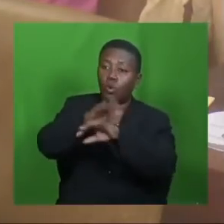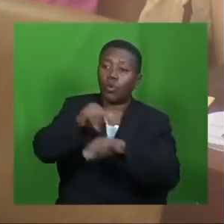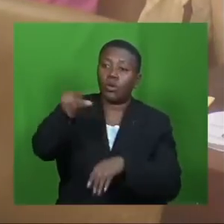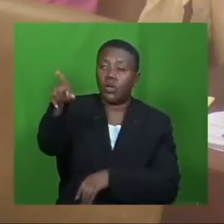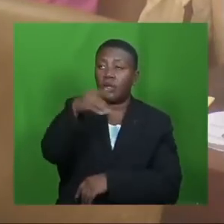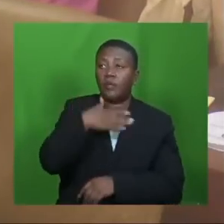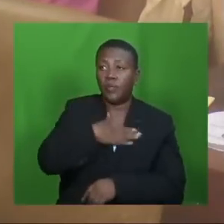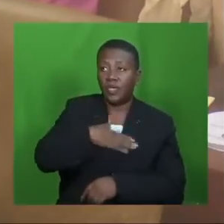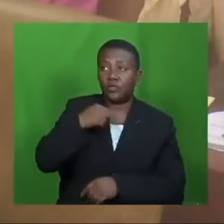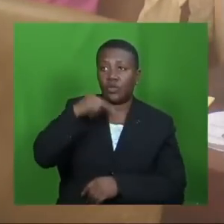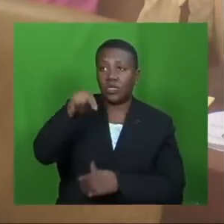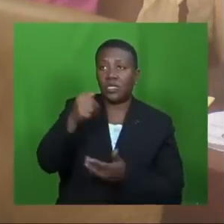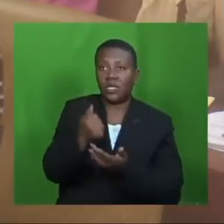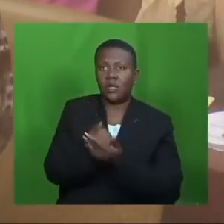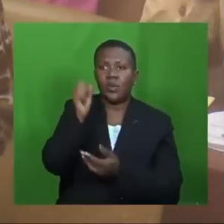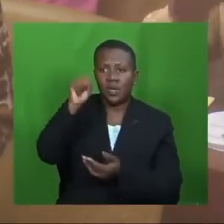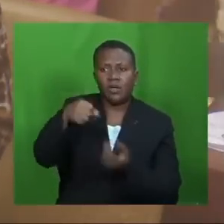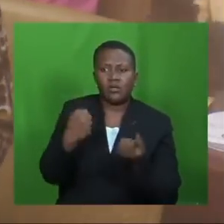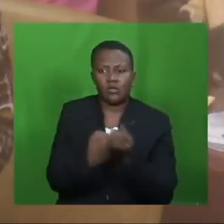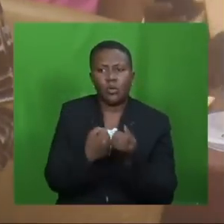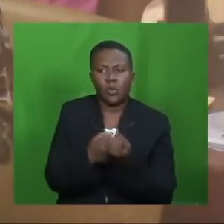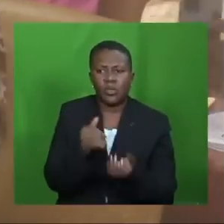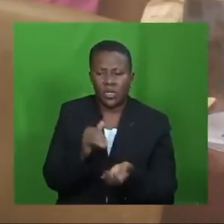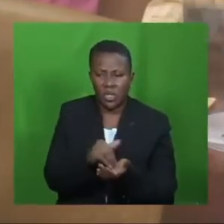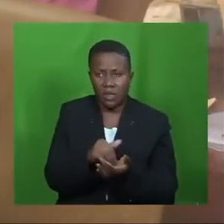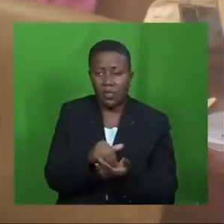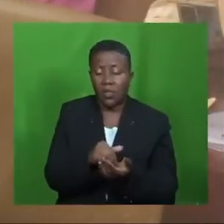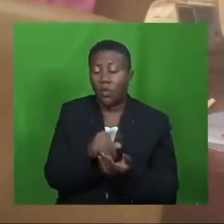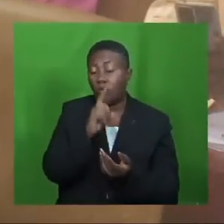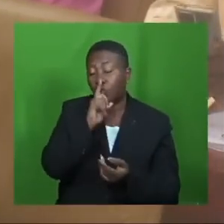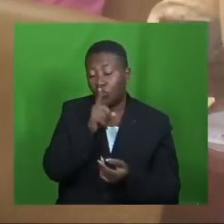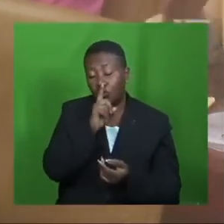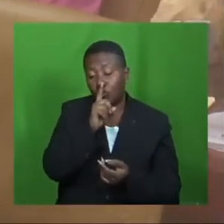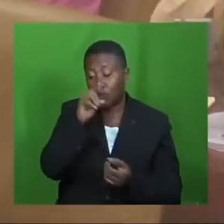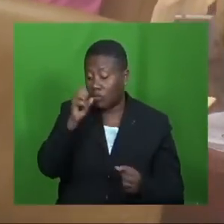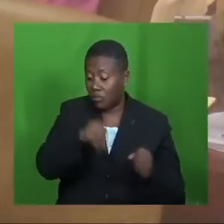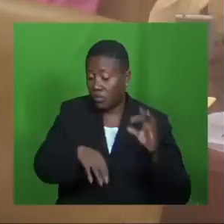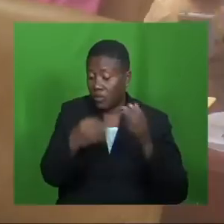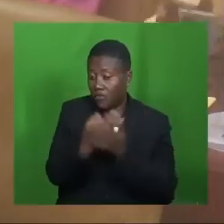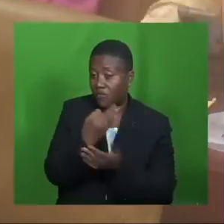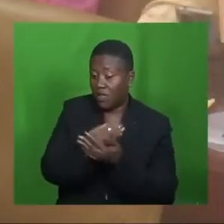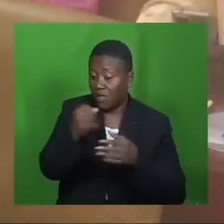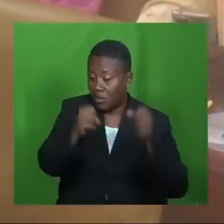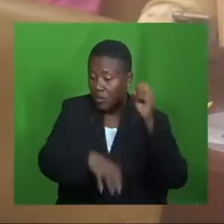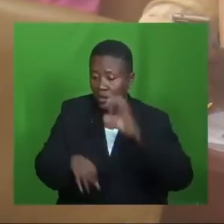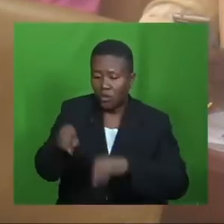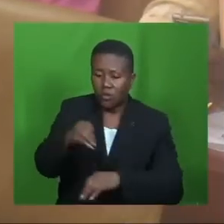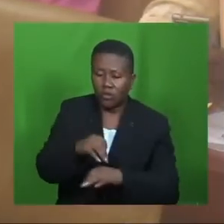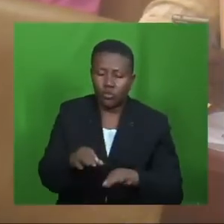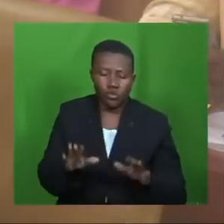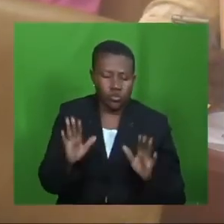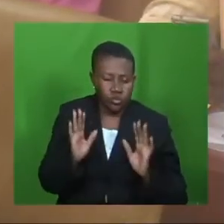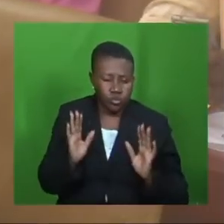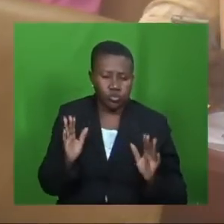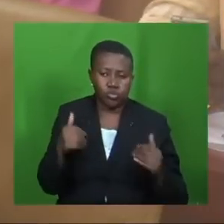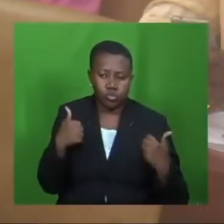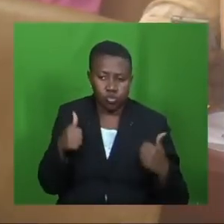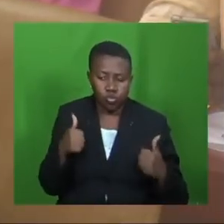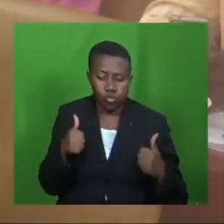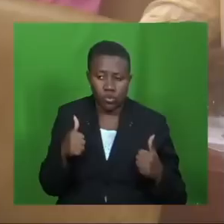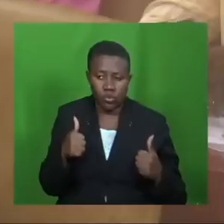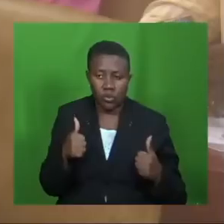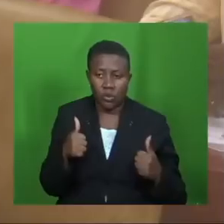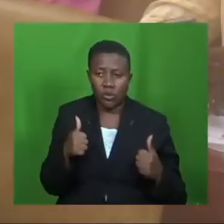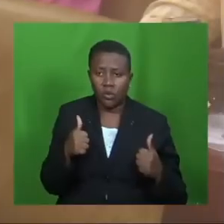us. Of course, the fundraising was successful, and I appreciate what you have said. Yes, when Coach